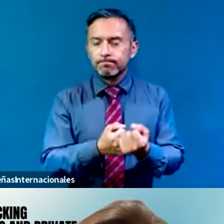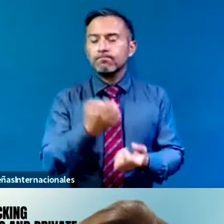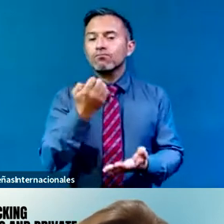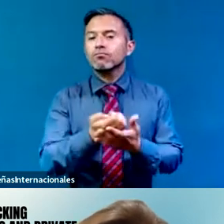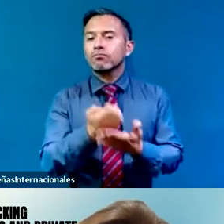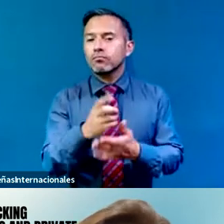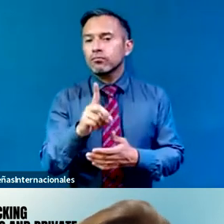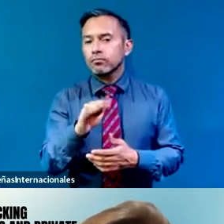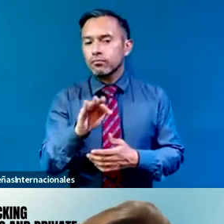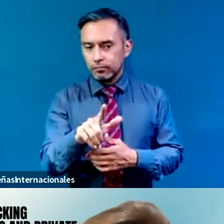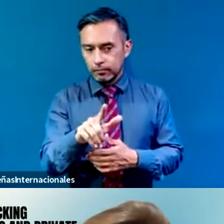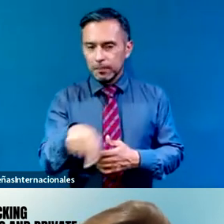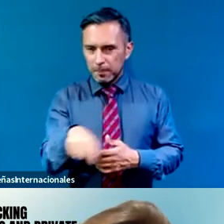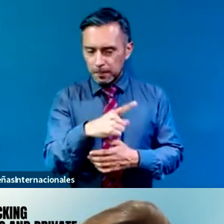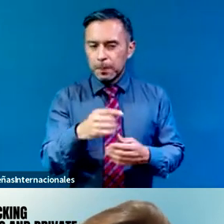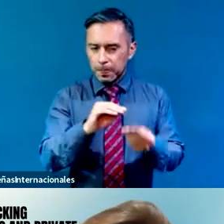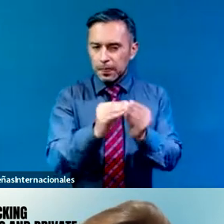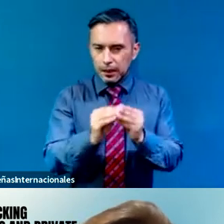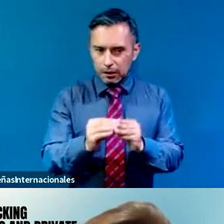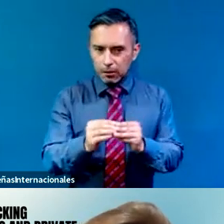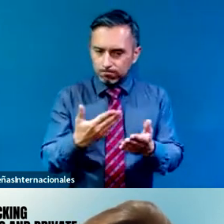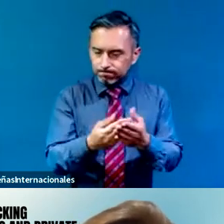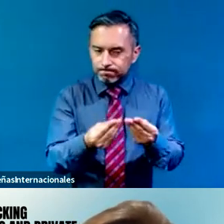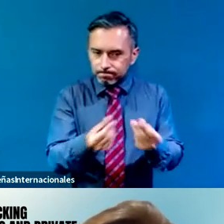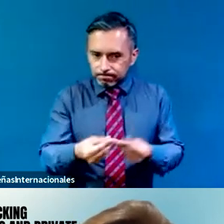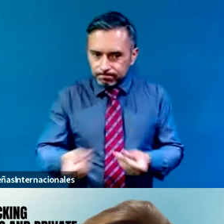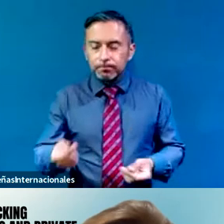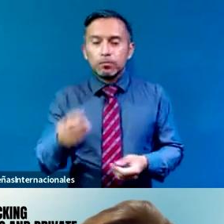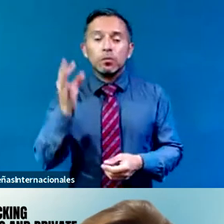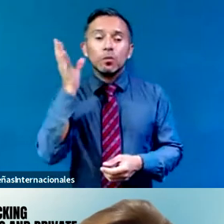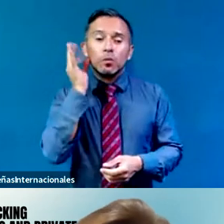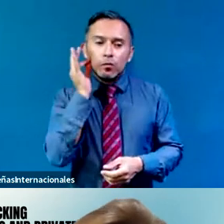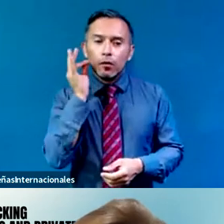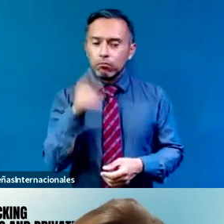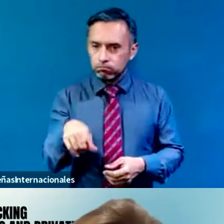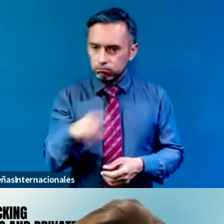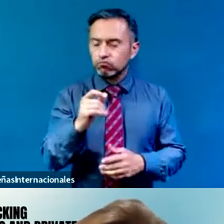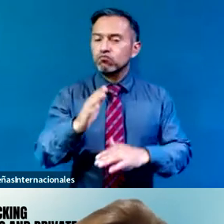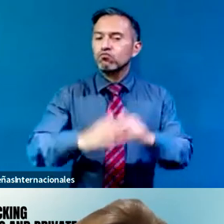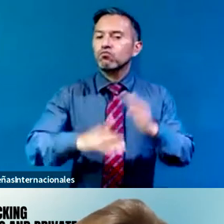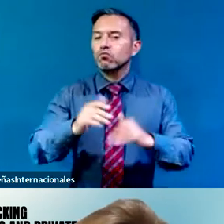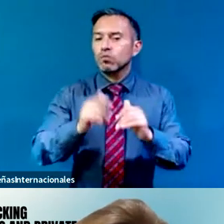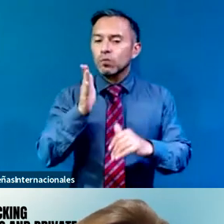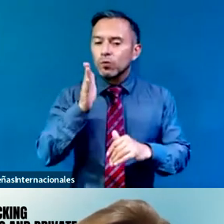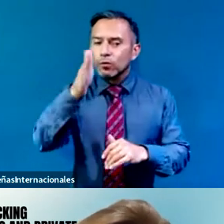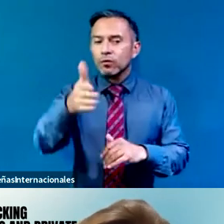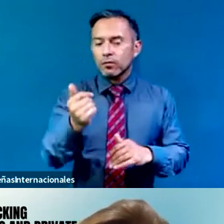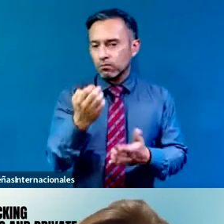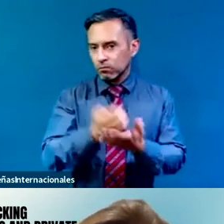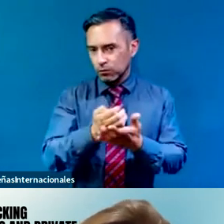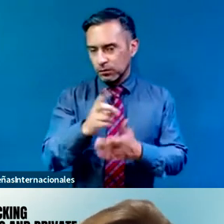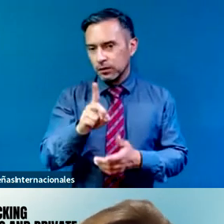digital economy and foster their well-being. The fourth priority of the Action Coalition is also critical to UNCDF